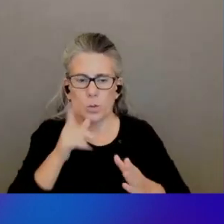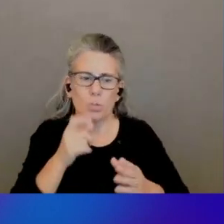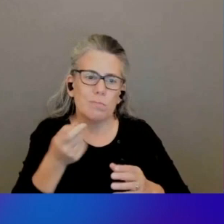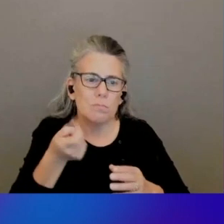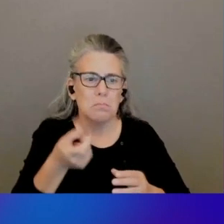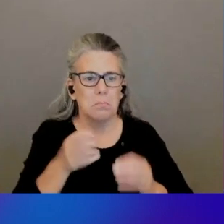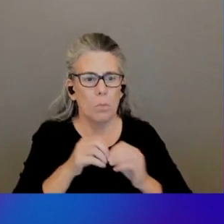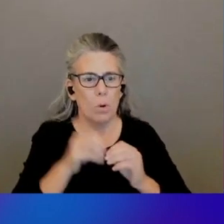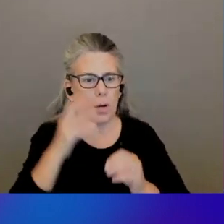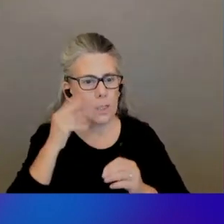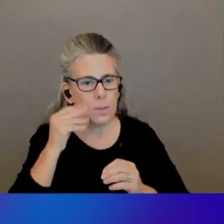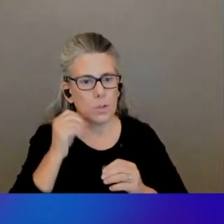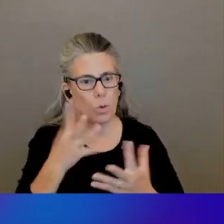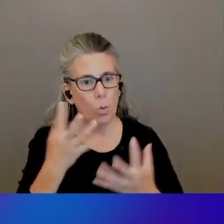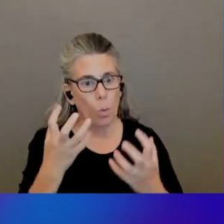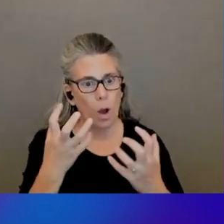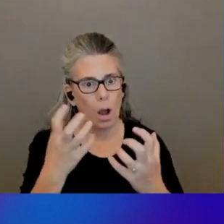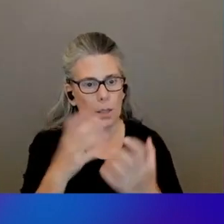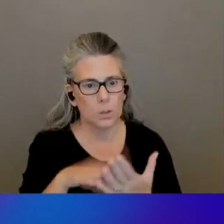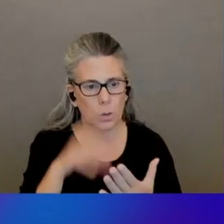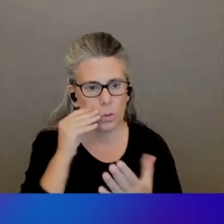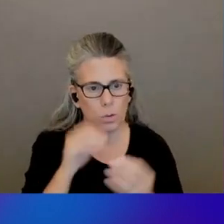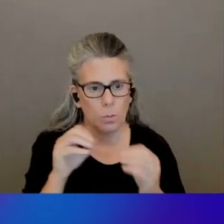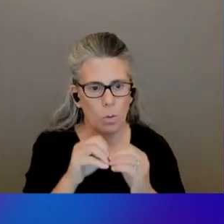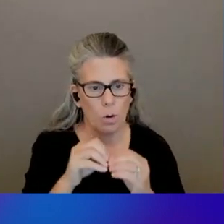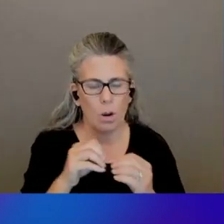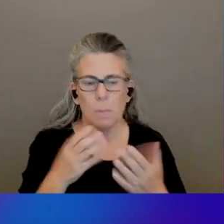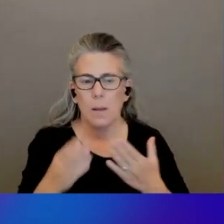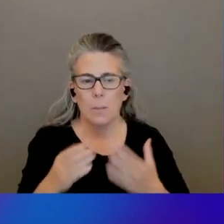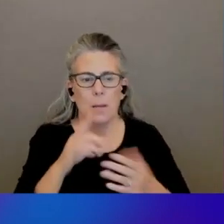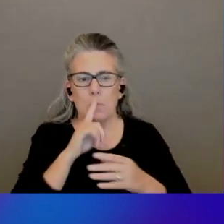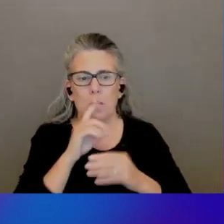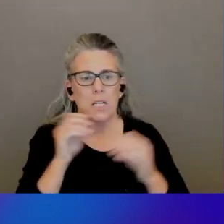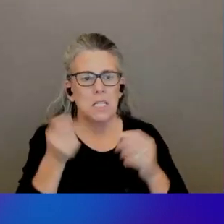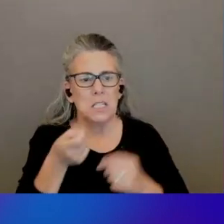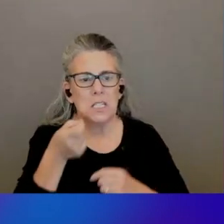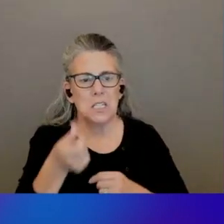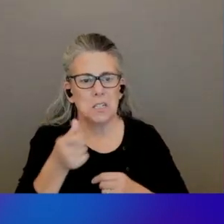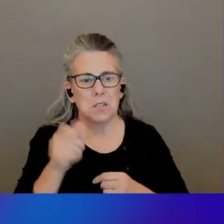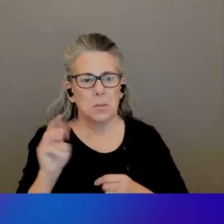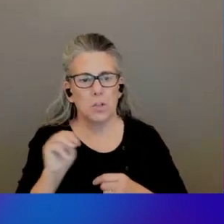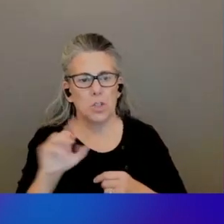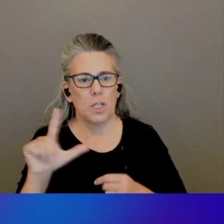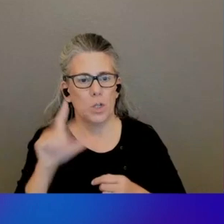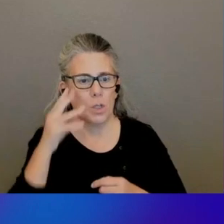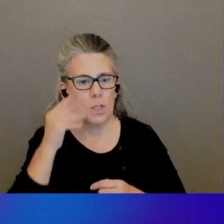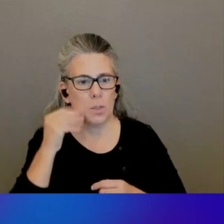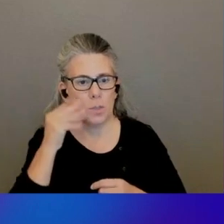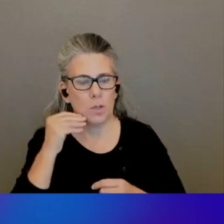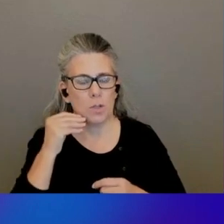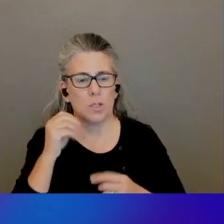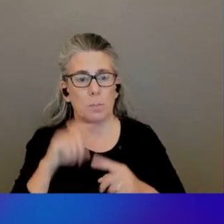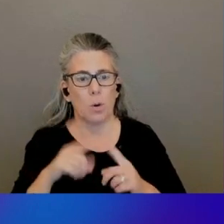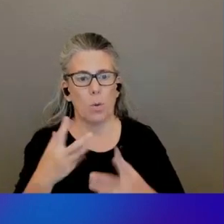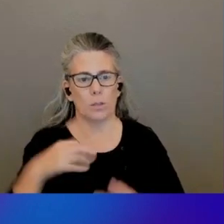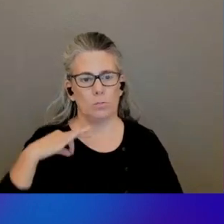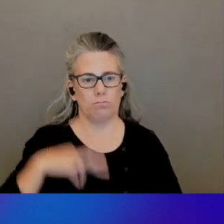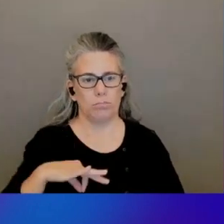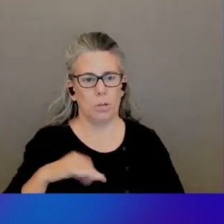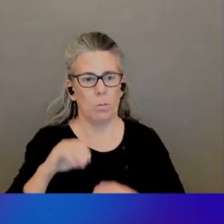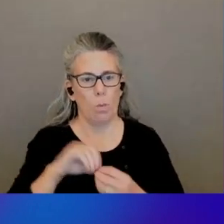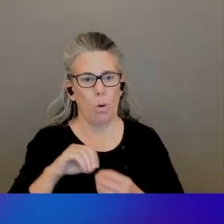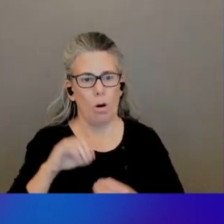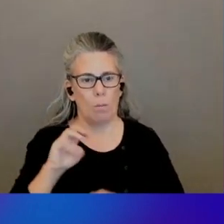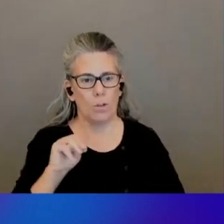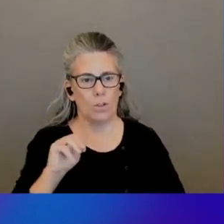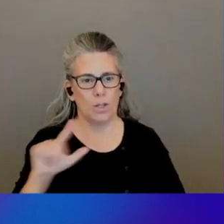more, maybe doesn't have that machine learning experience but wants to gain some, we're giving them that opportunity and the tools